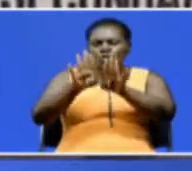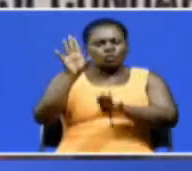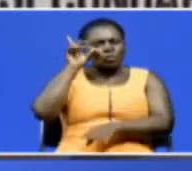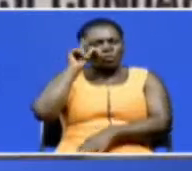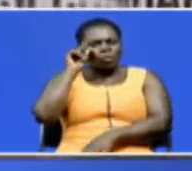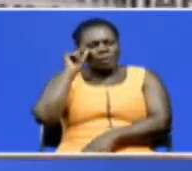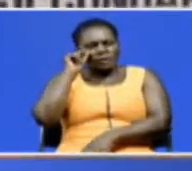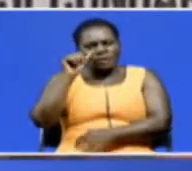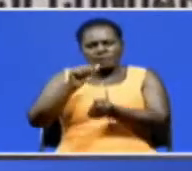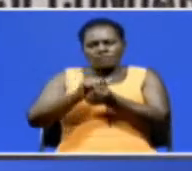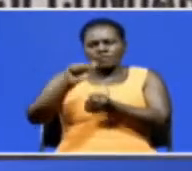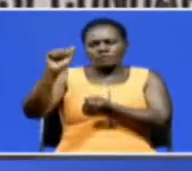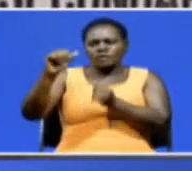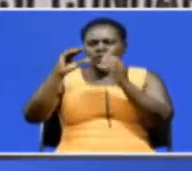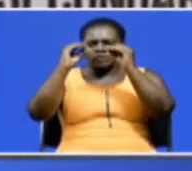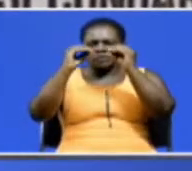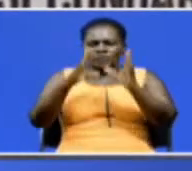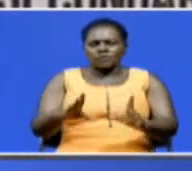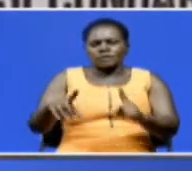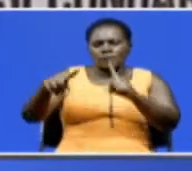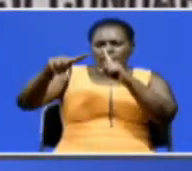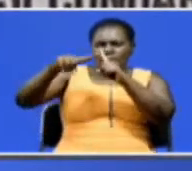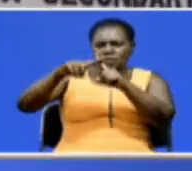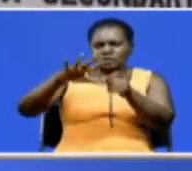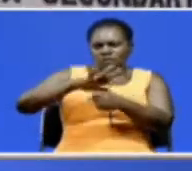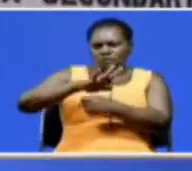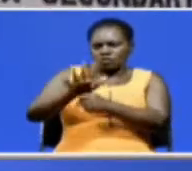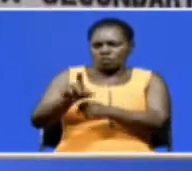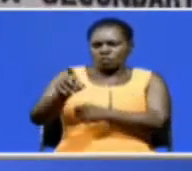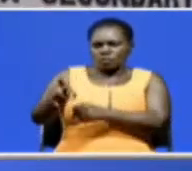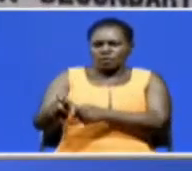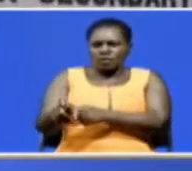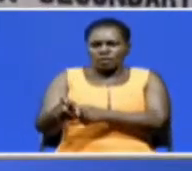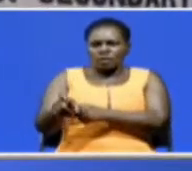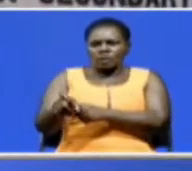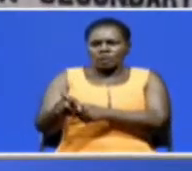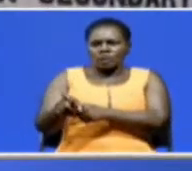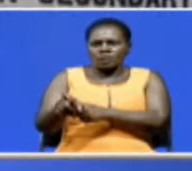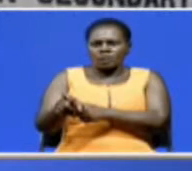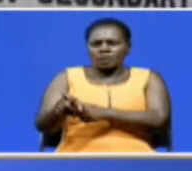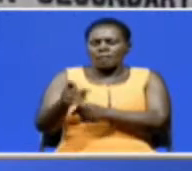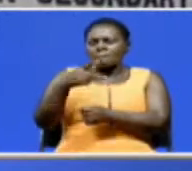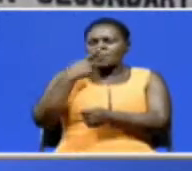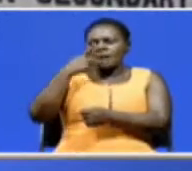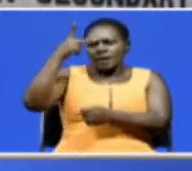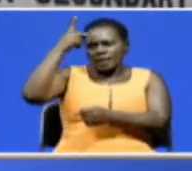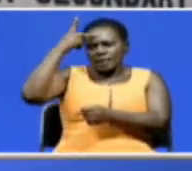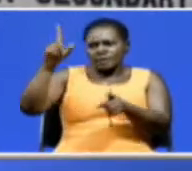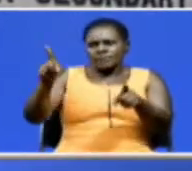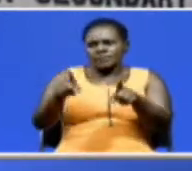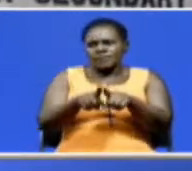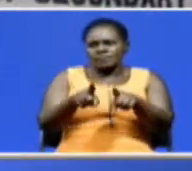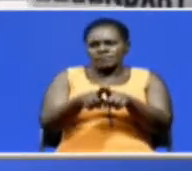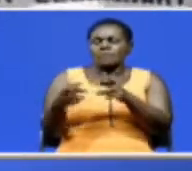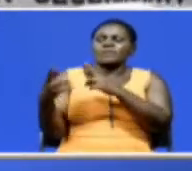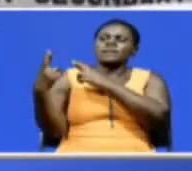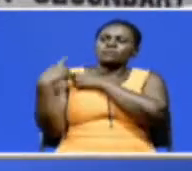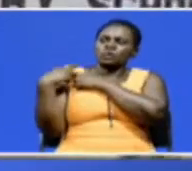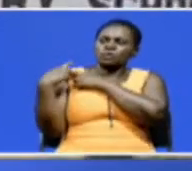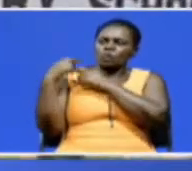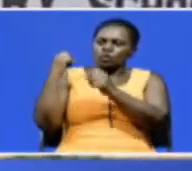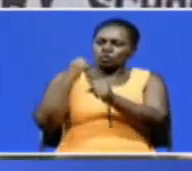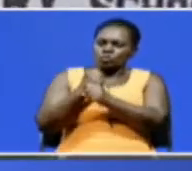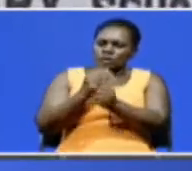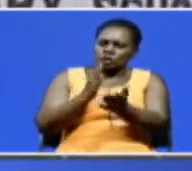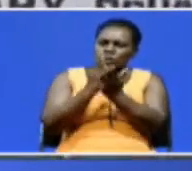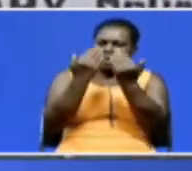down after 15 teachers tested positive for COVID-19. Dr. Mwangangi says that parents too have a role to play to